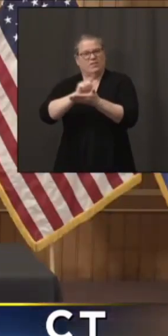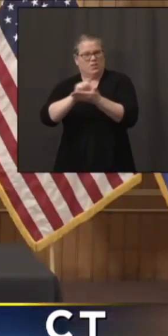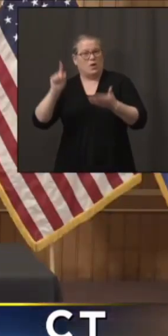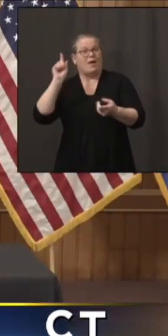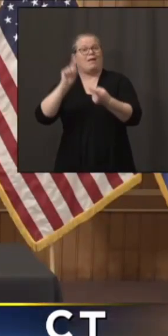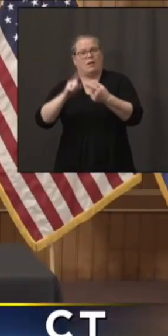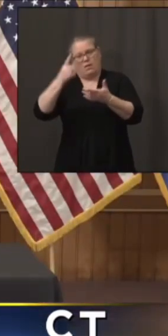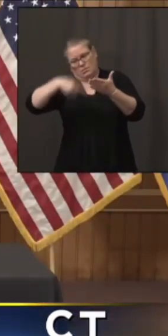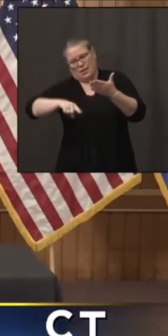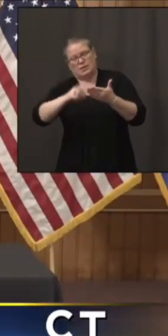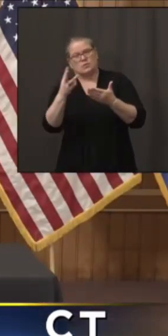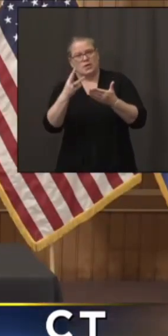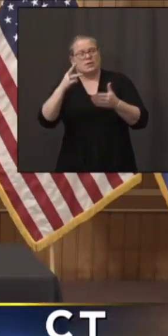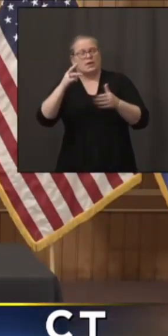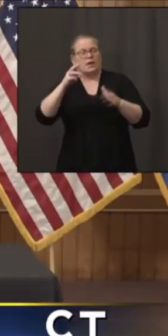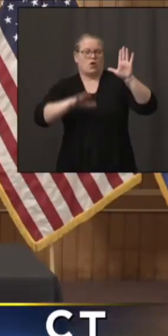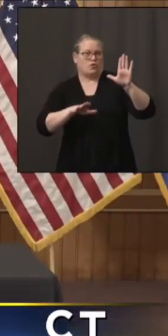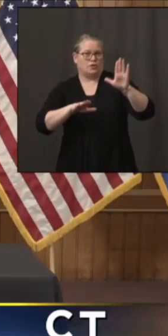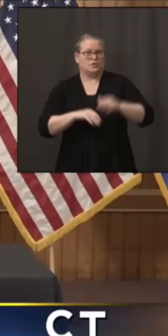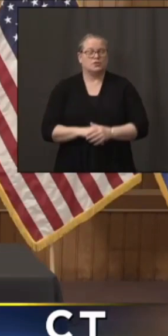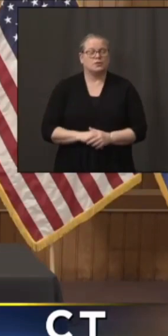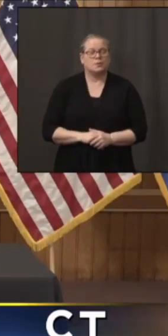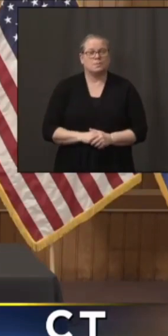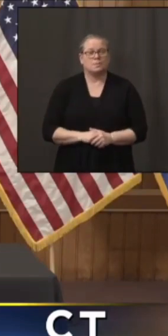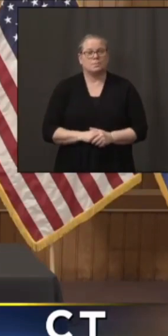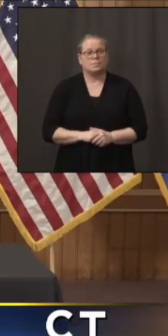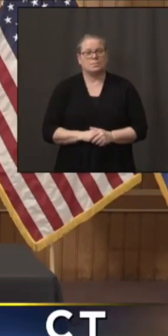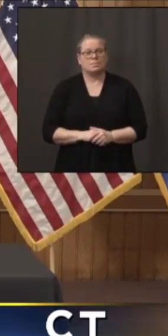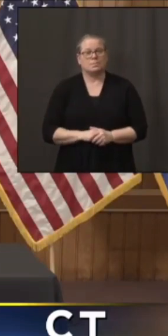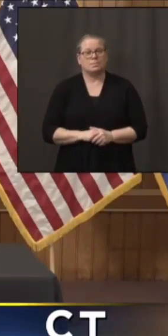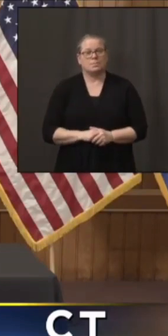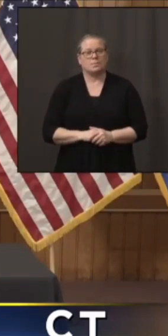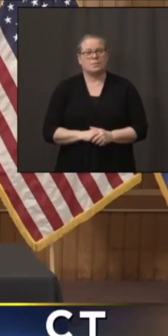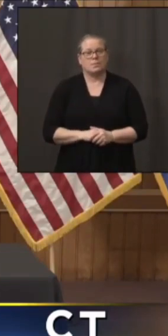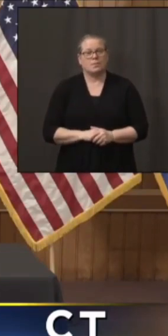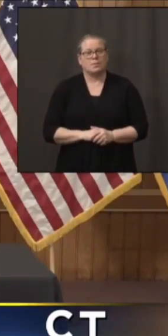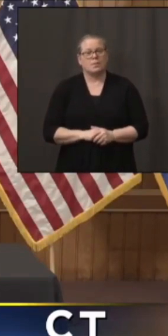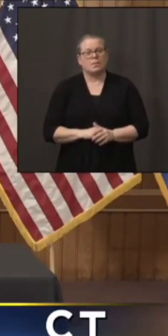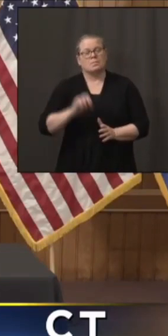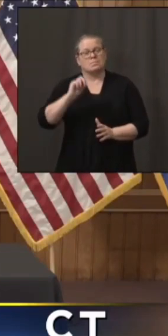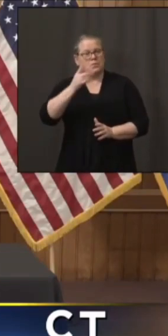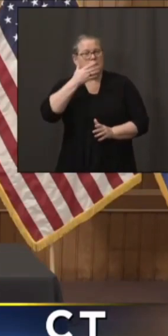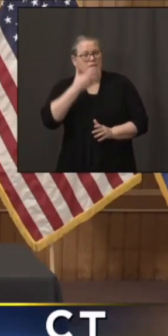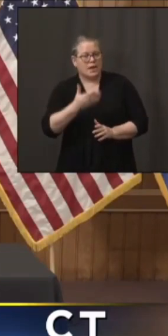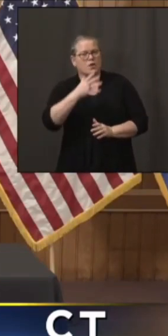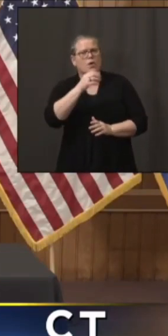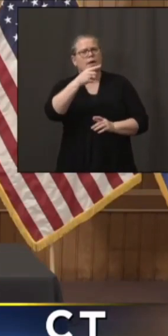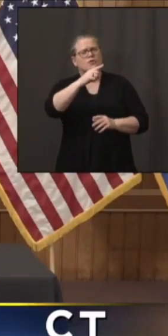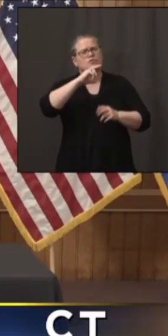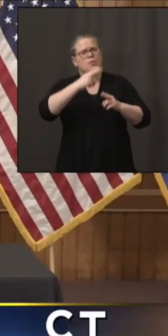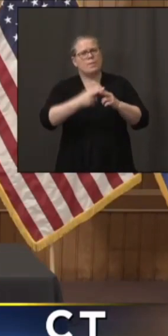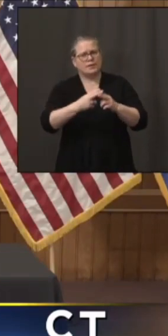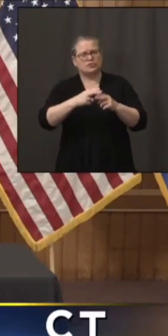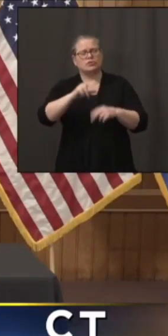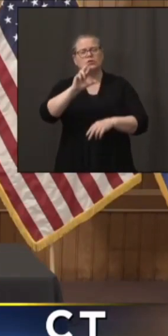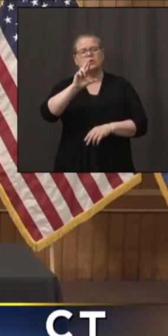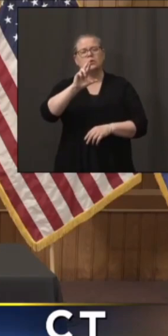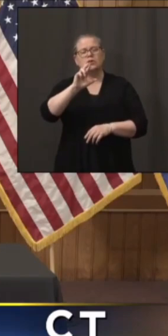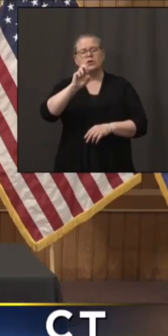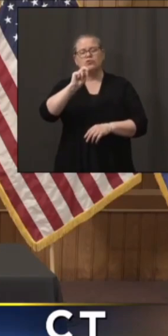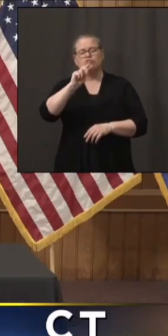Okay, thanks for that. And regarding, you mentioned Rentschler is going to be a mass vaccination